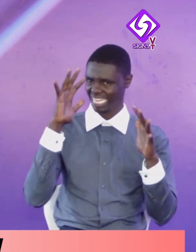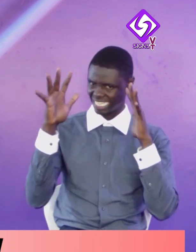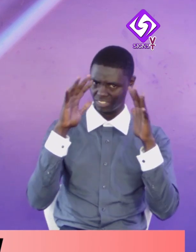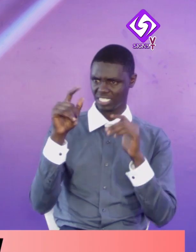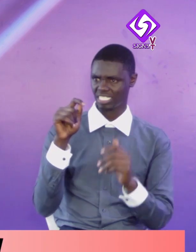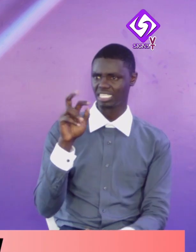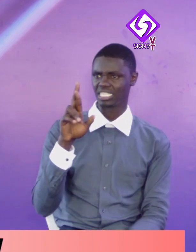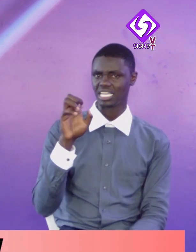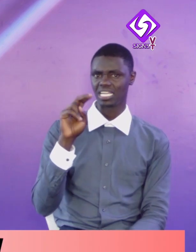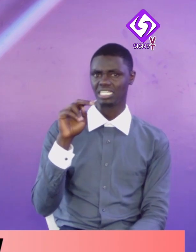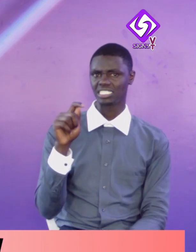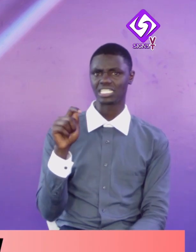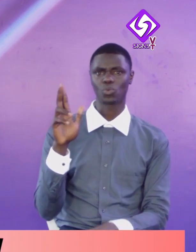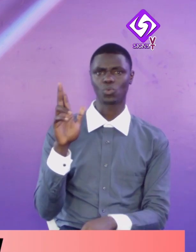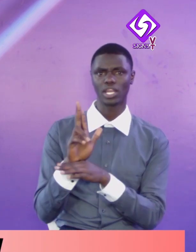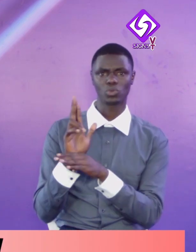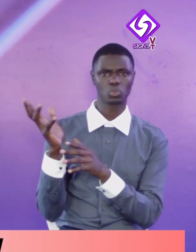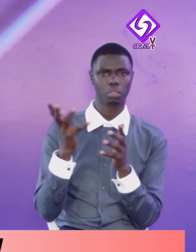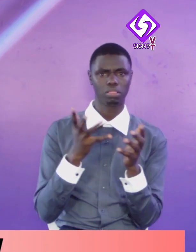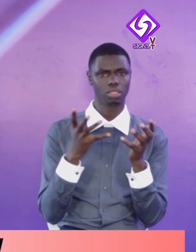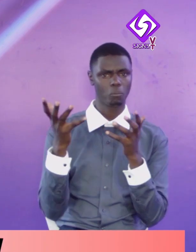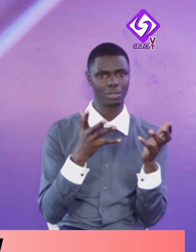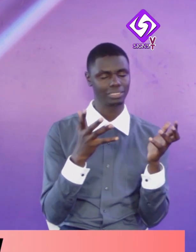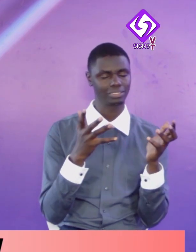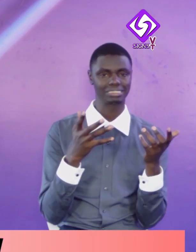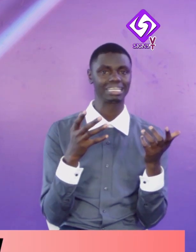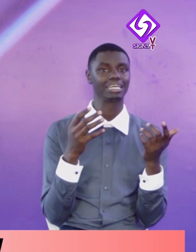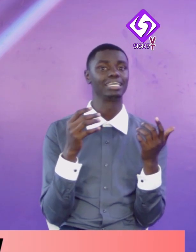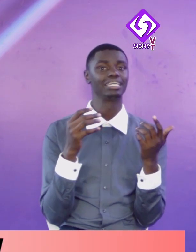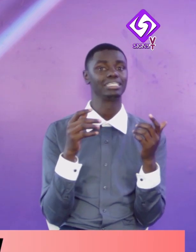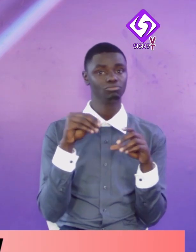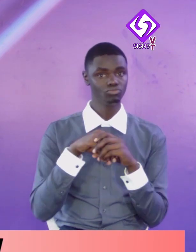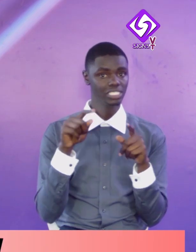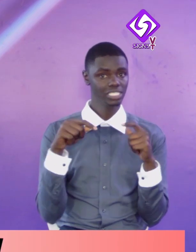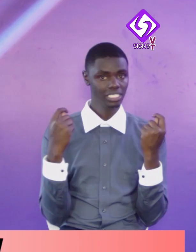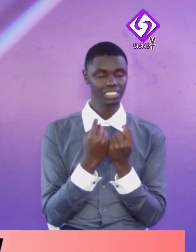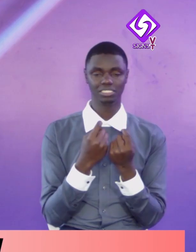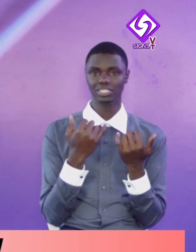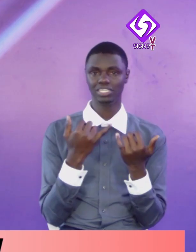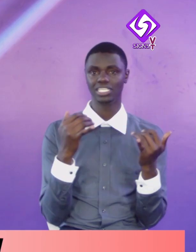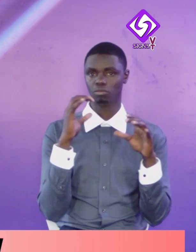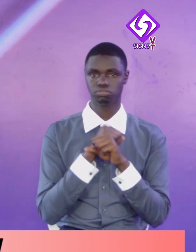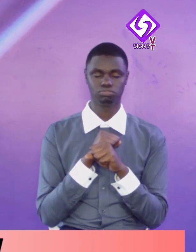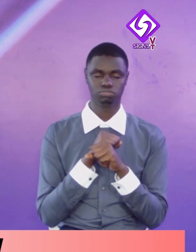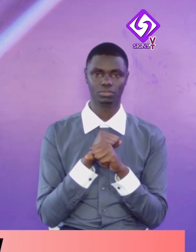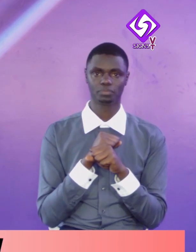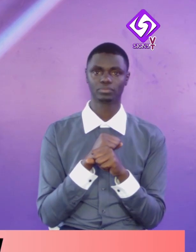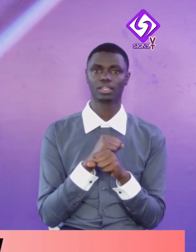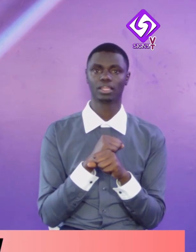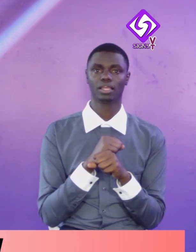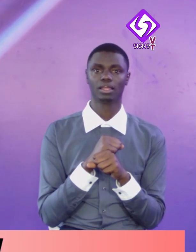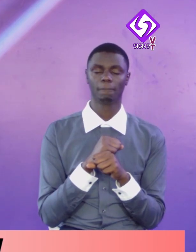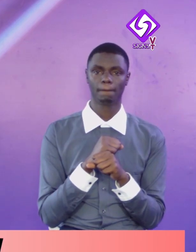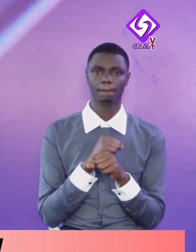Trent Alexander-Arnold used to bring in that team is lacking. They don't have that